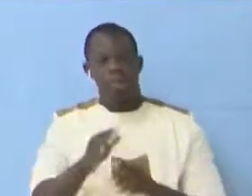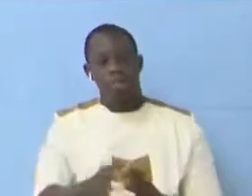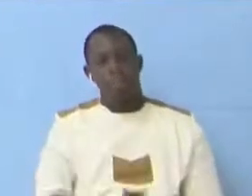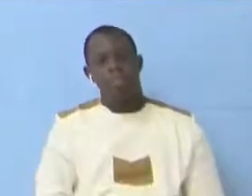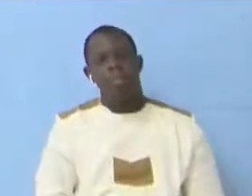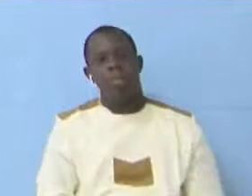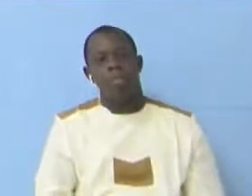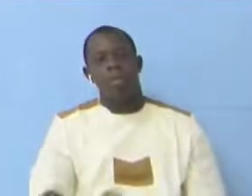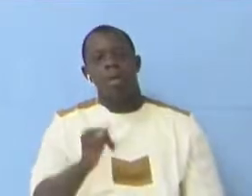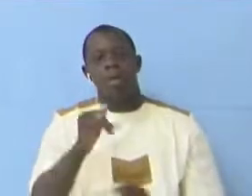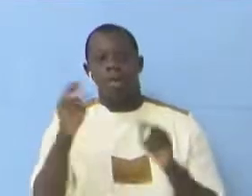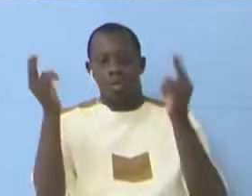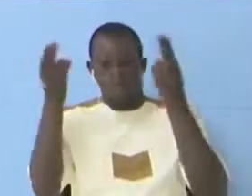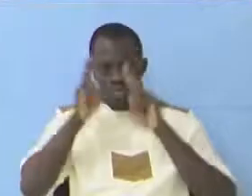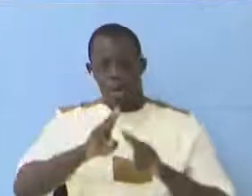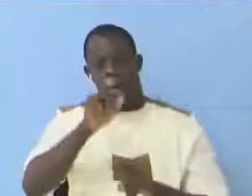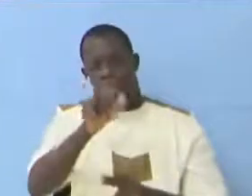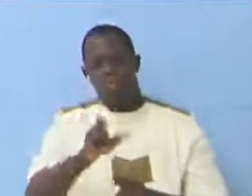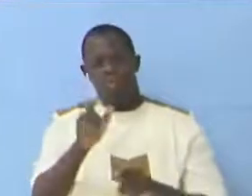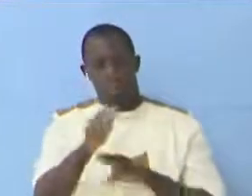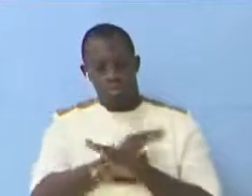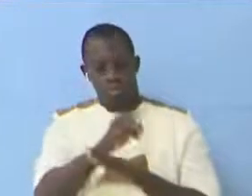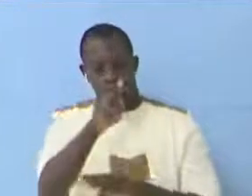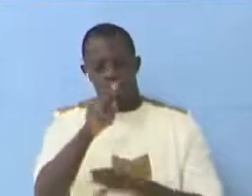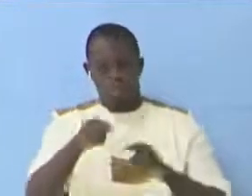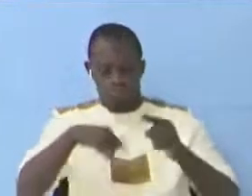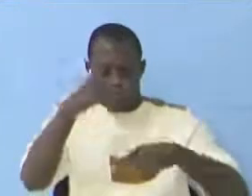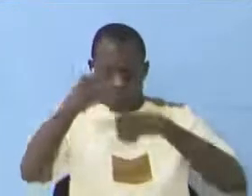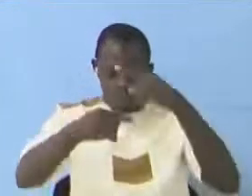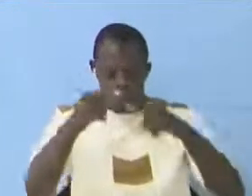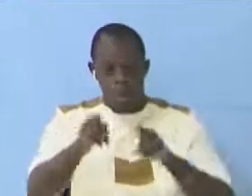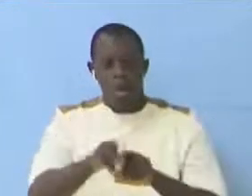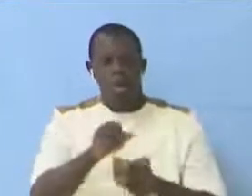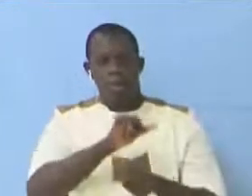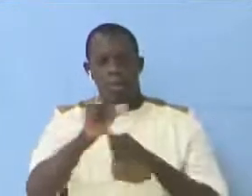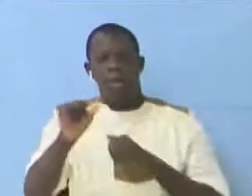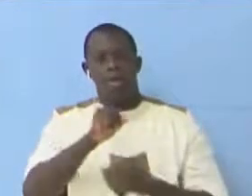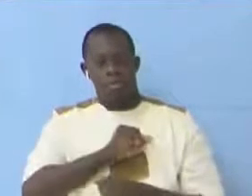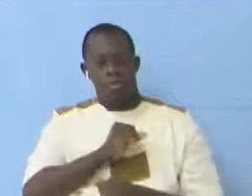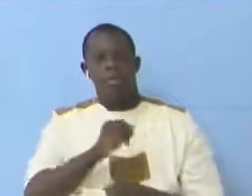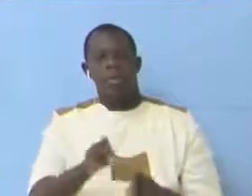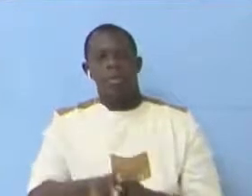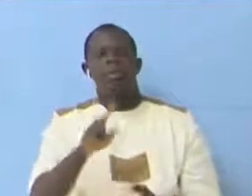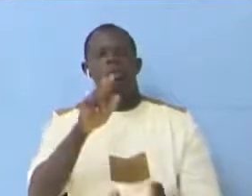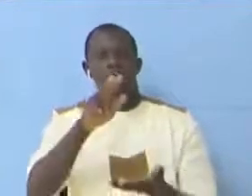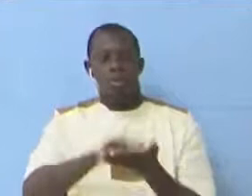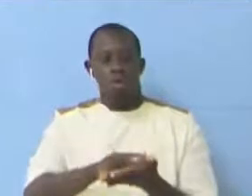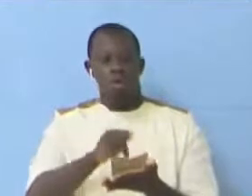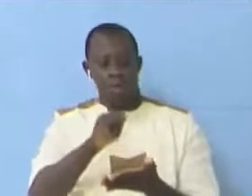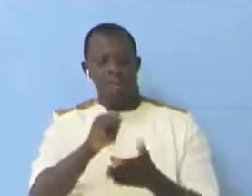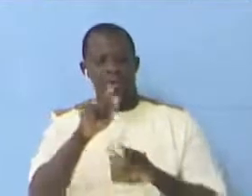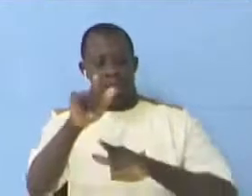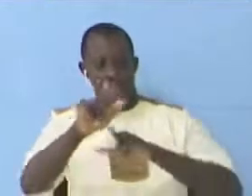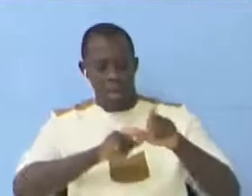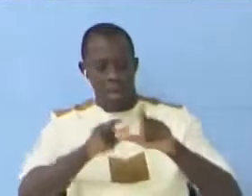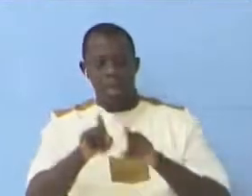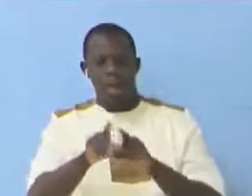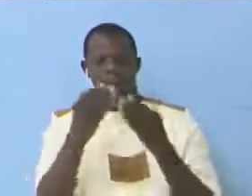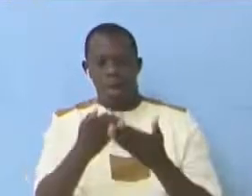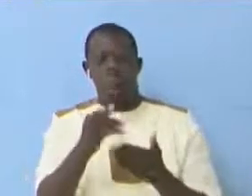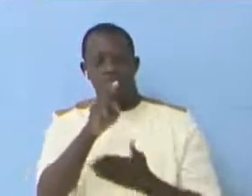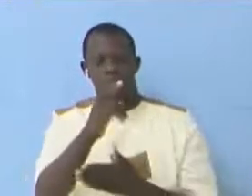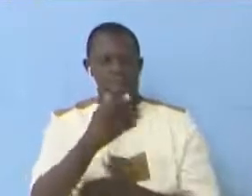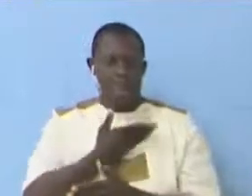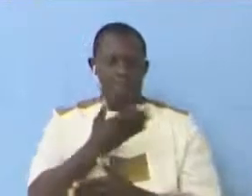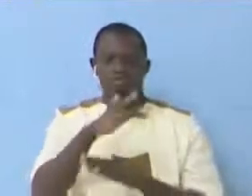Yeah, Council, before you proceed, let him just confirm that line is where now that you have some